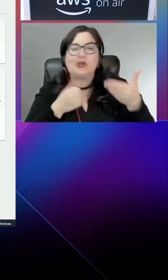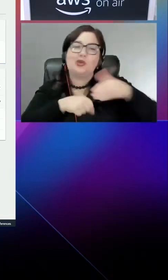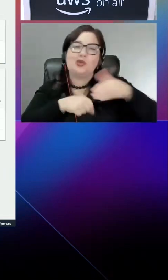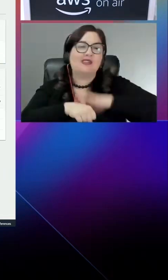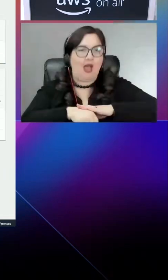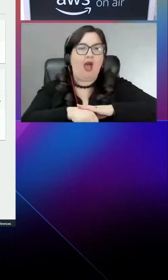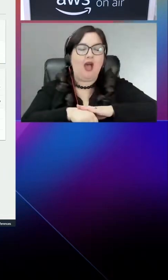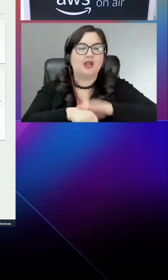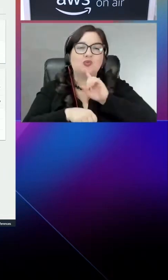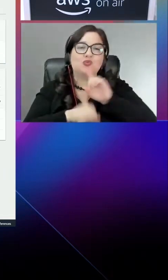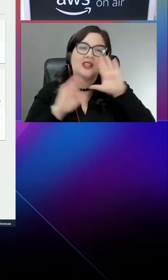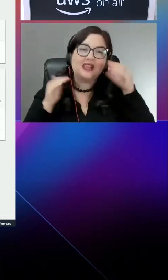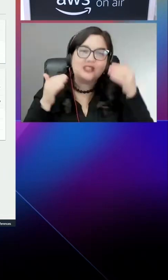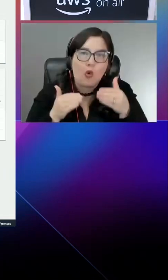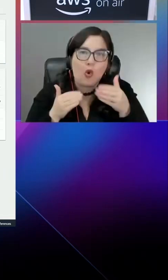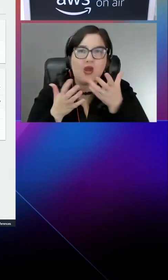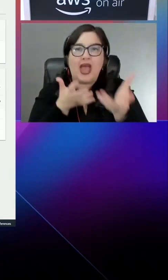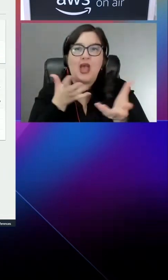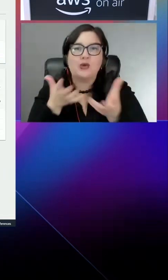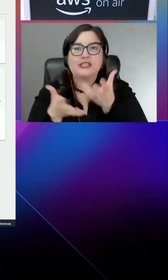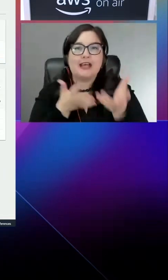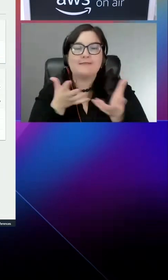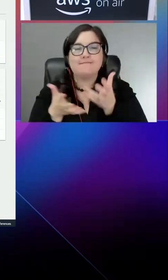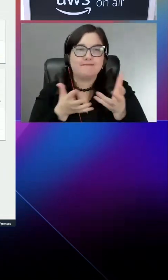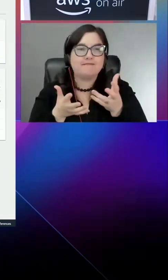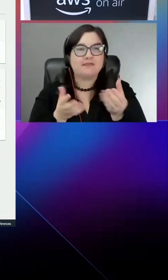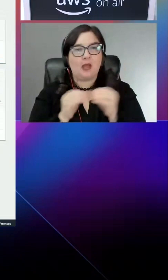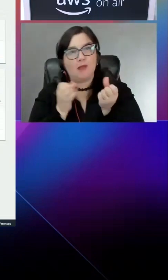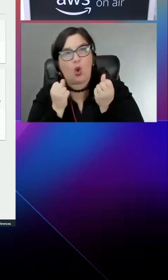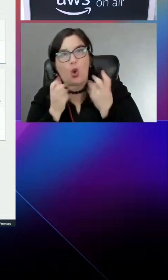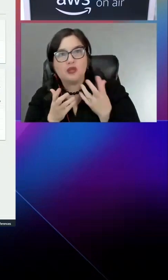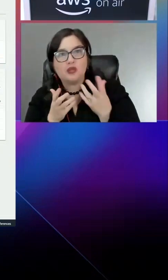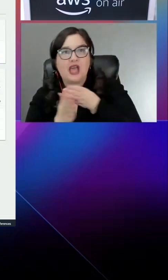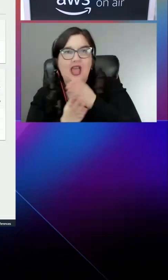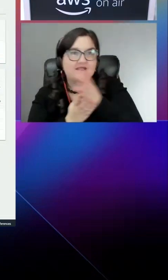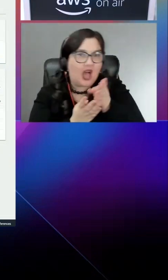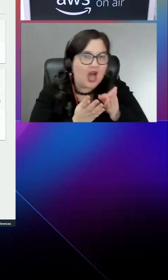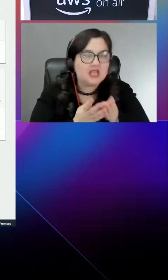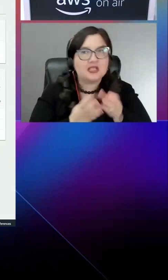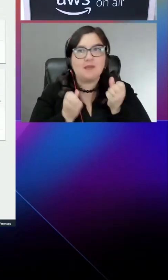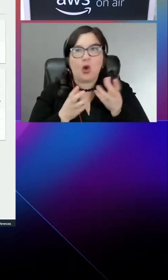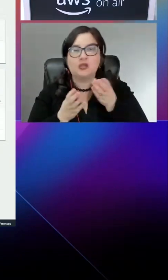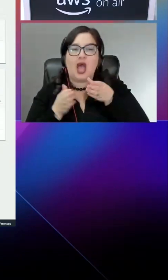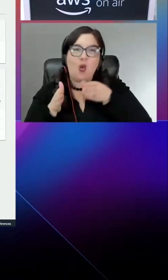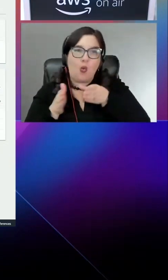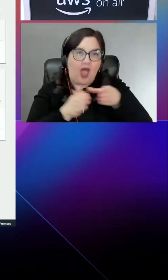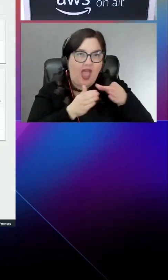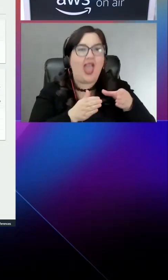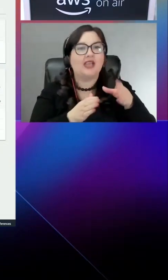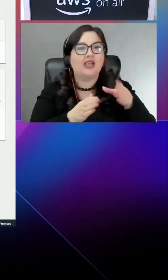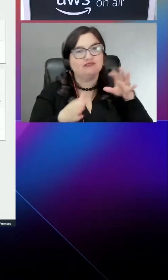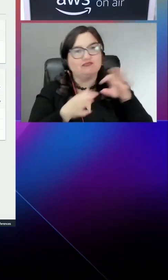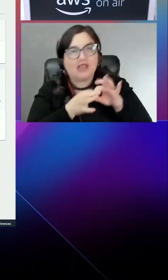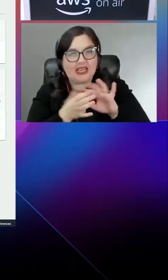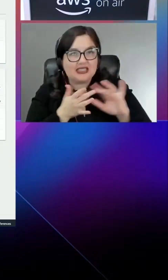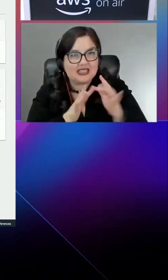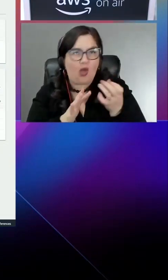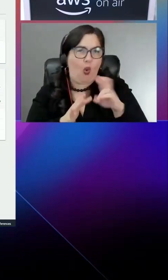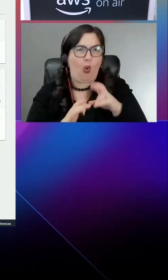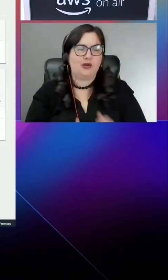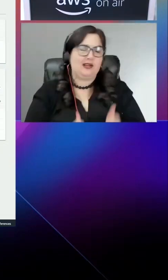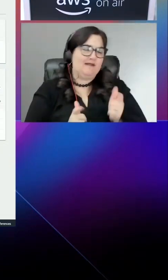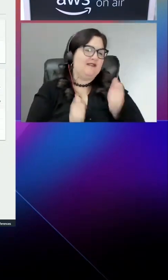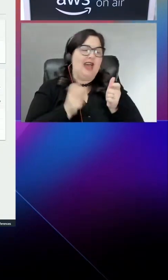you want sort of this multifaceted, multi-way to get into the network, or do you just want a, you know, fast pipe in between two